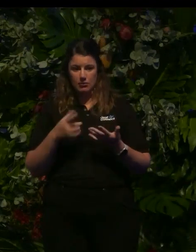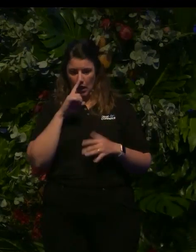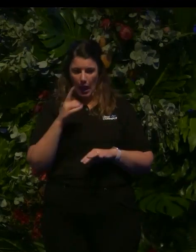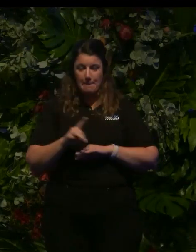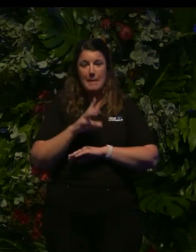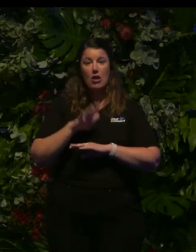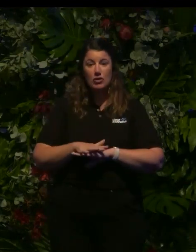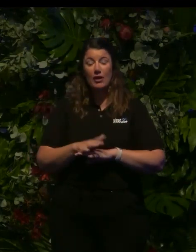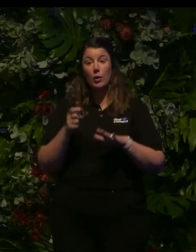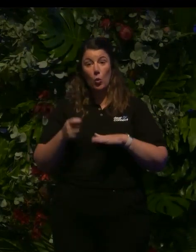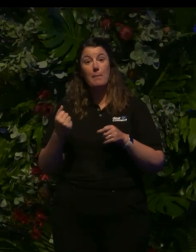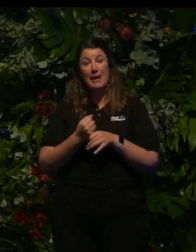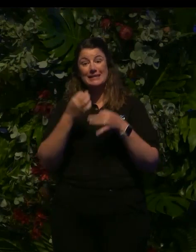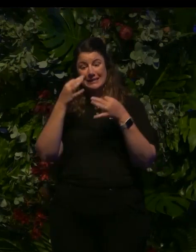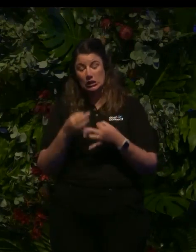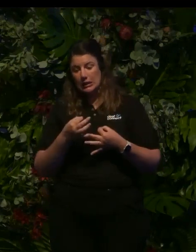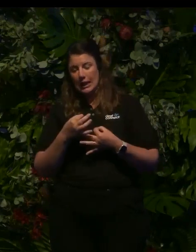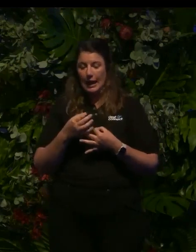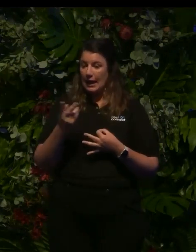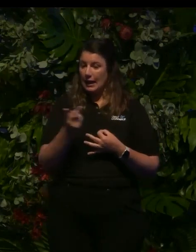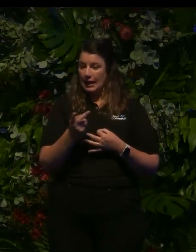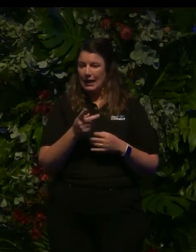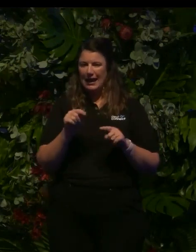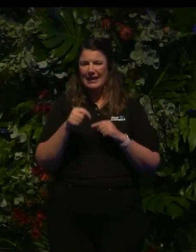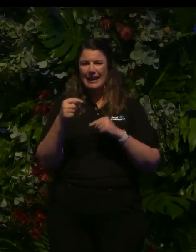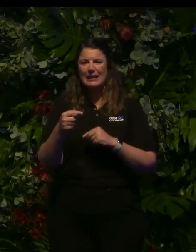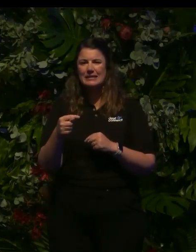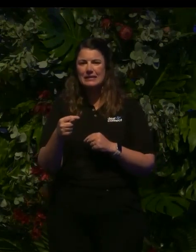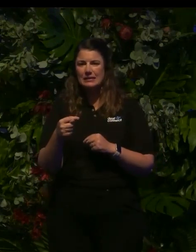marry. And the court made decision that, but you're against the,